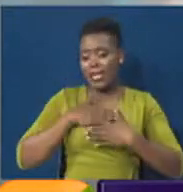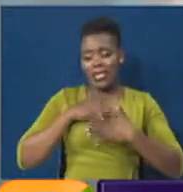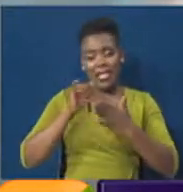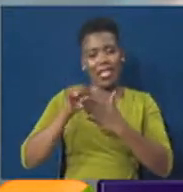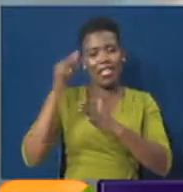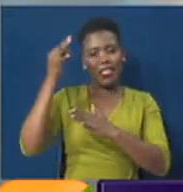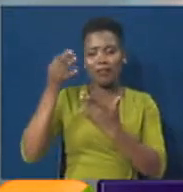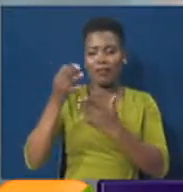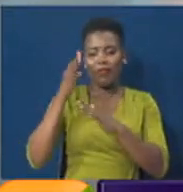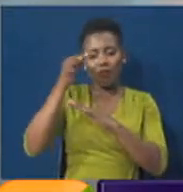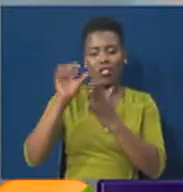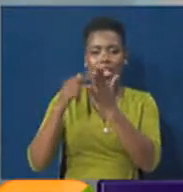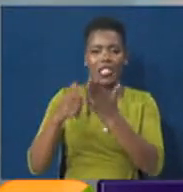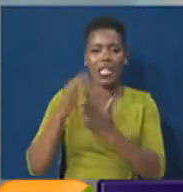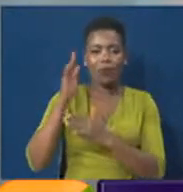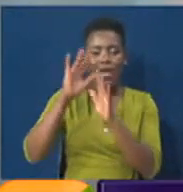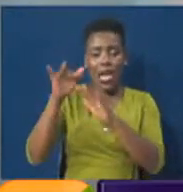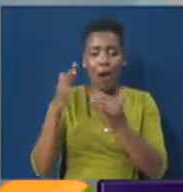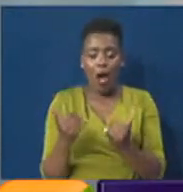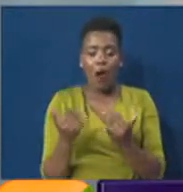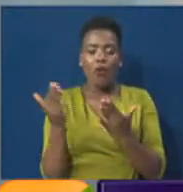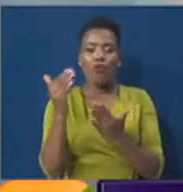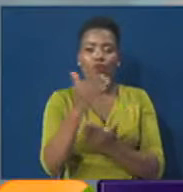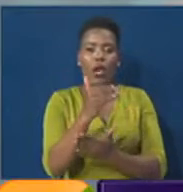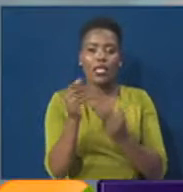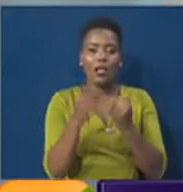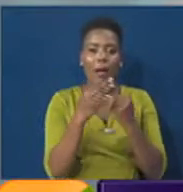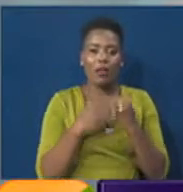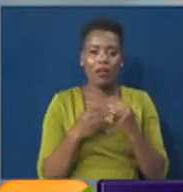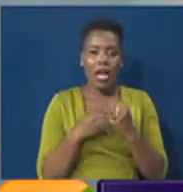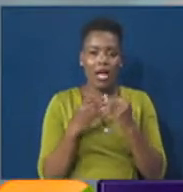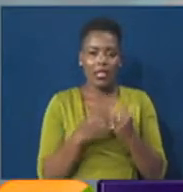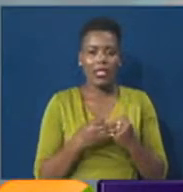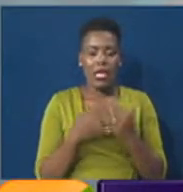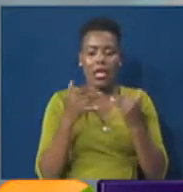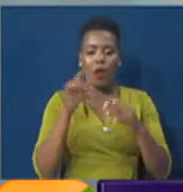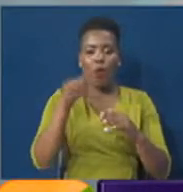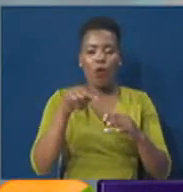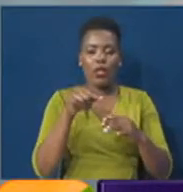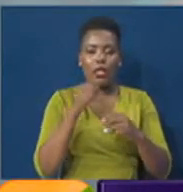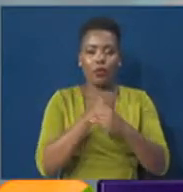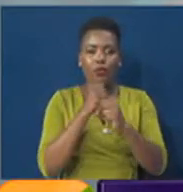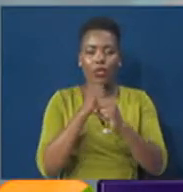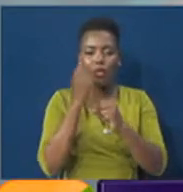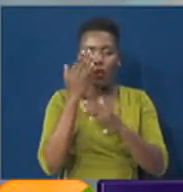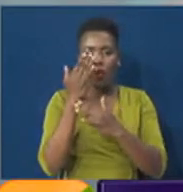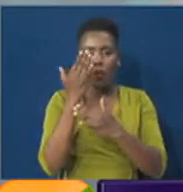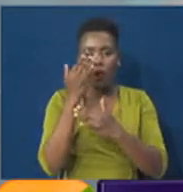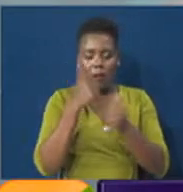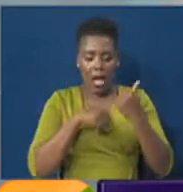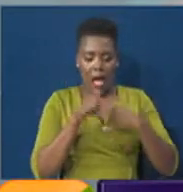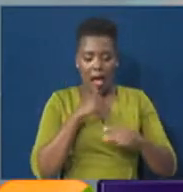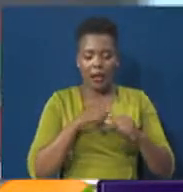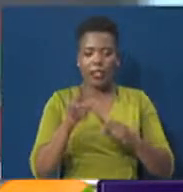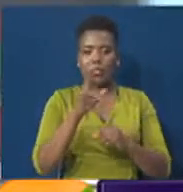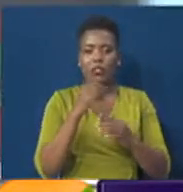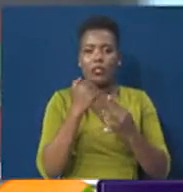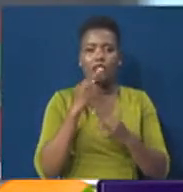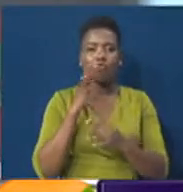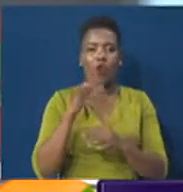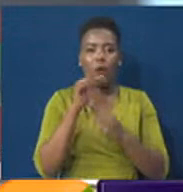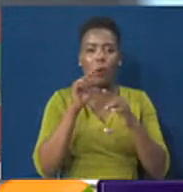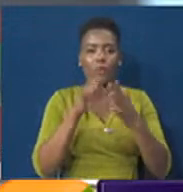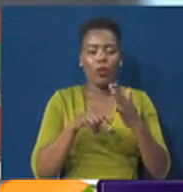did you collect in the month of August, Waziri Zakari? And what are you doing to ring fence? Because the act talks about the money will only be used for the housing